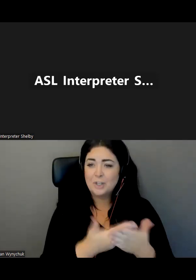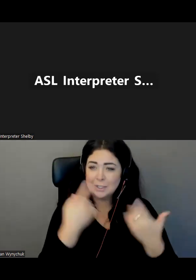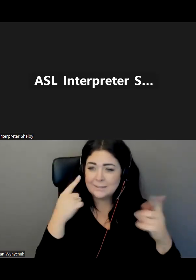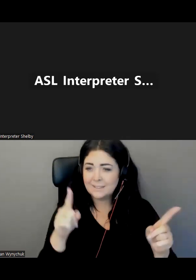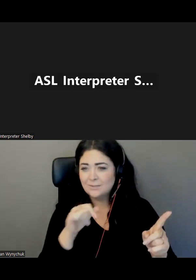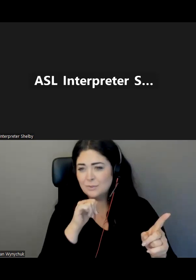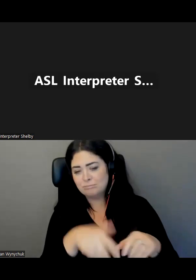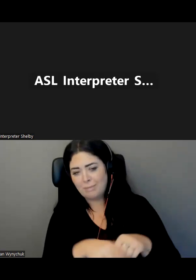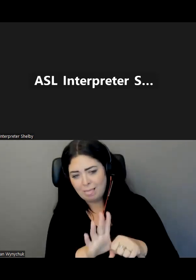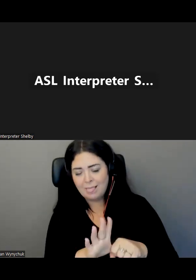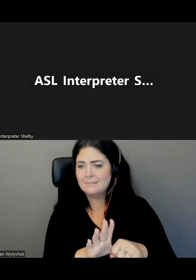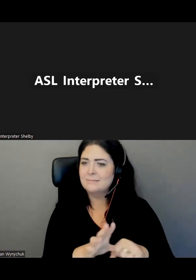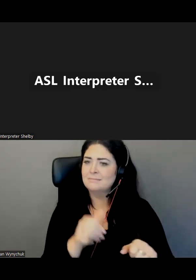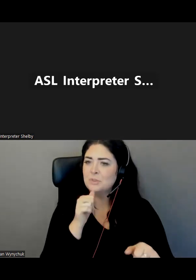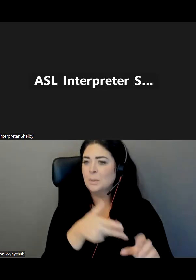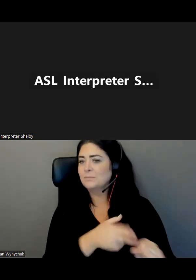up, right?